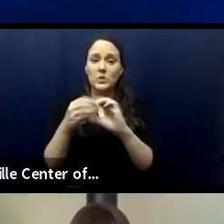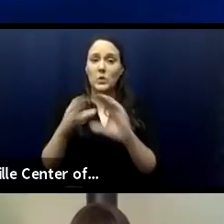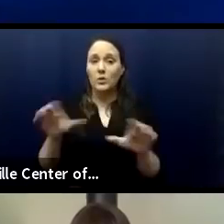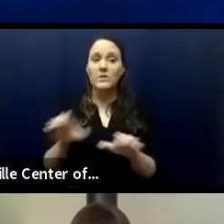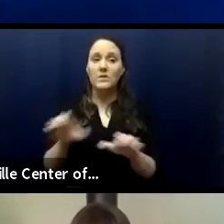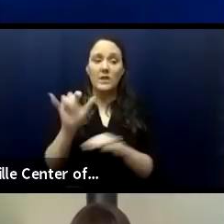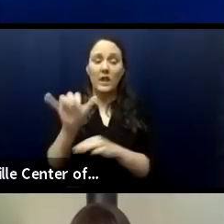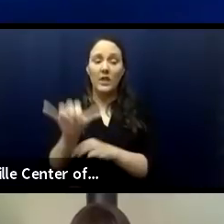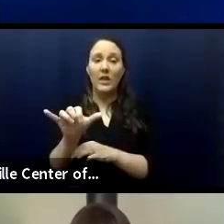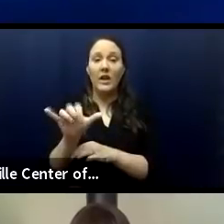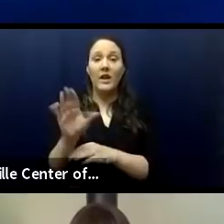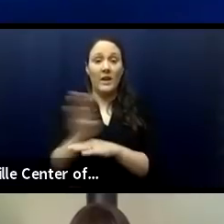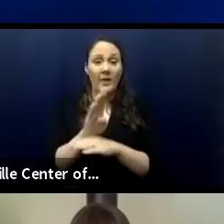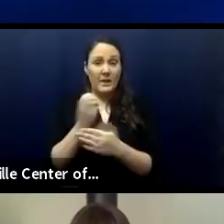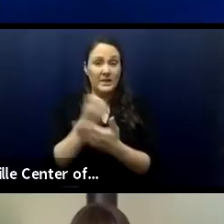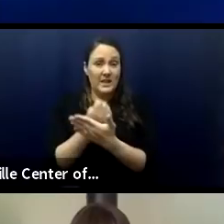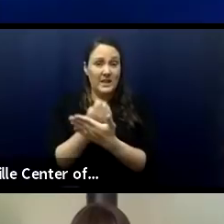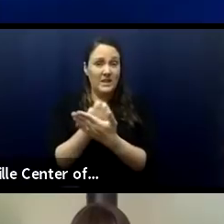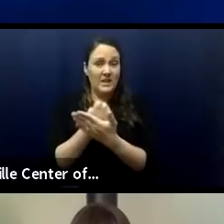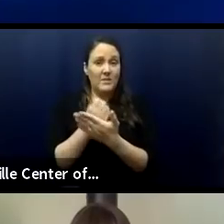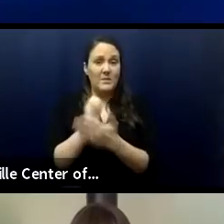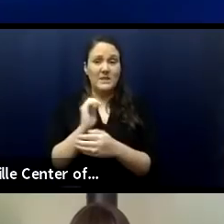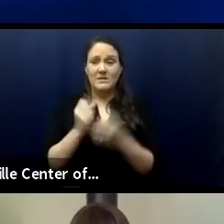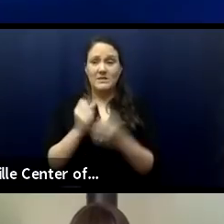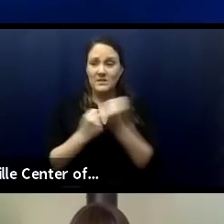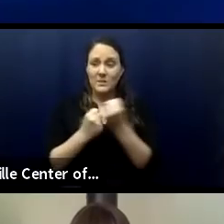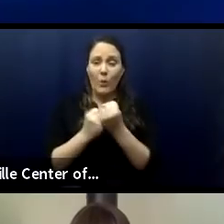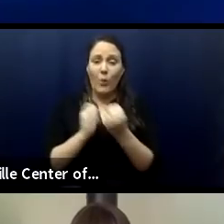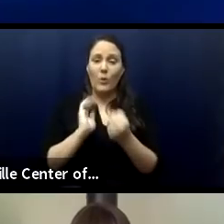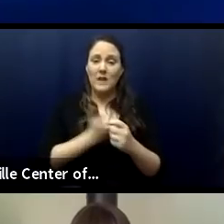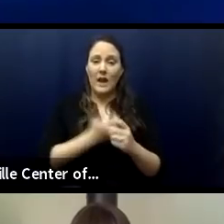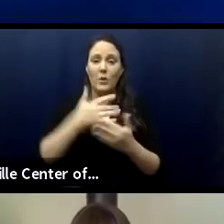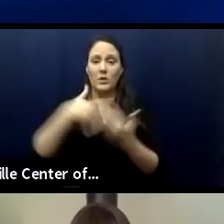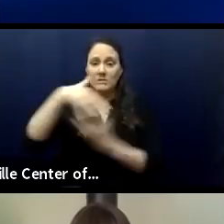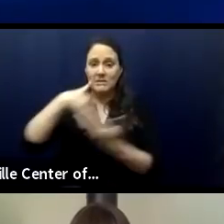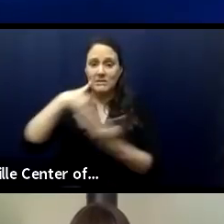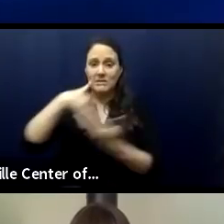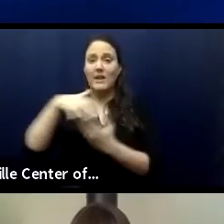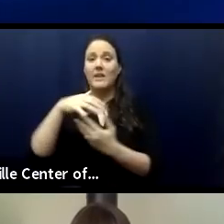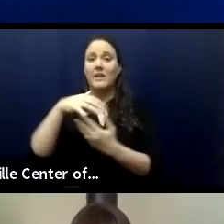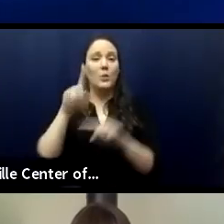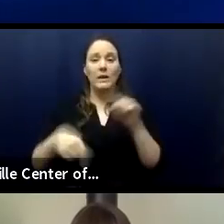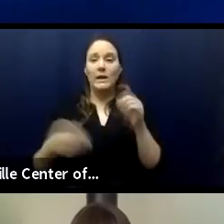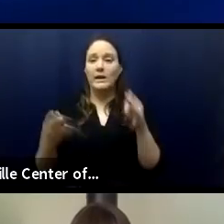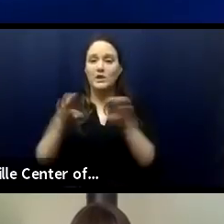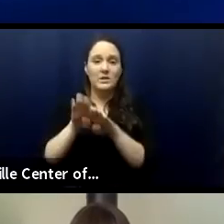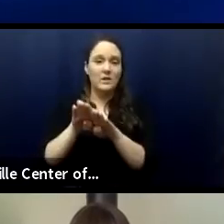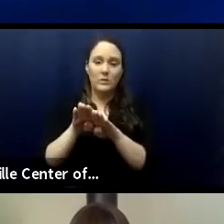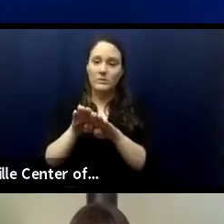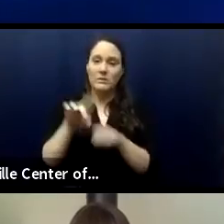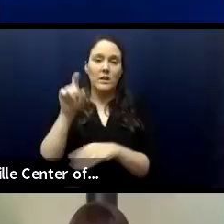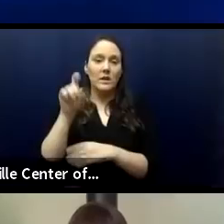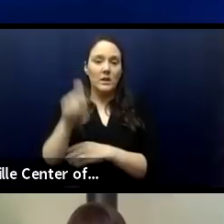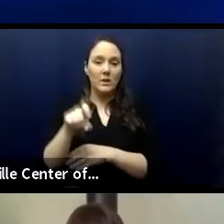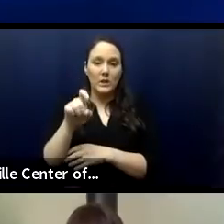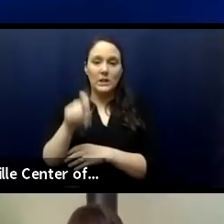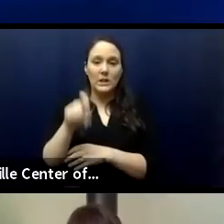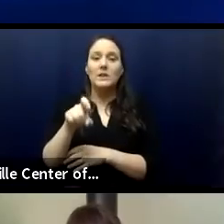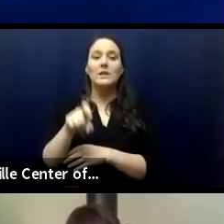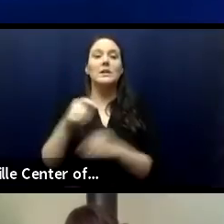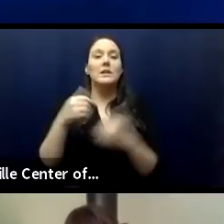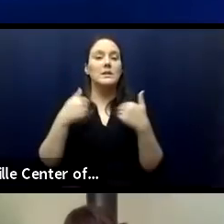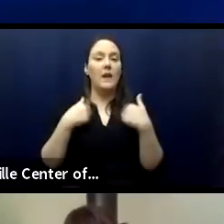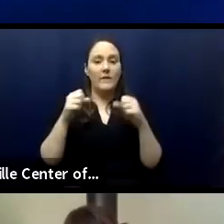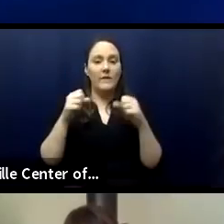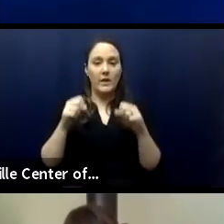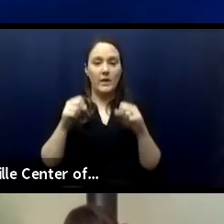is the backbone of our society and our community, and we've got to protect it. We can't shut it down. We've got to have the